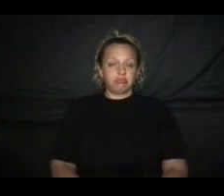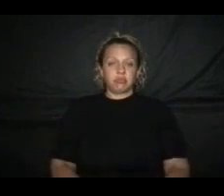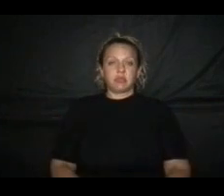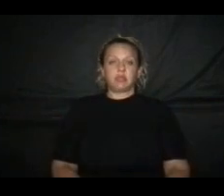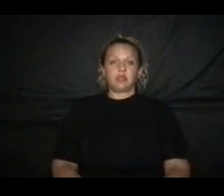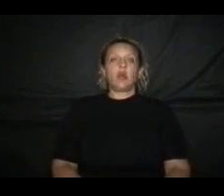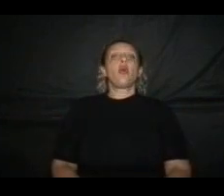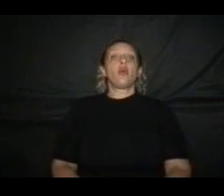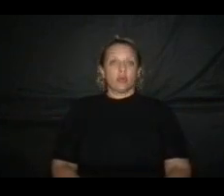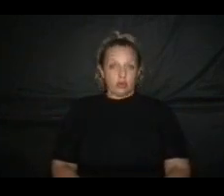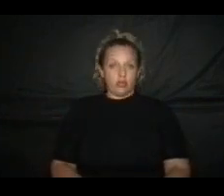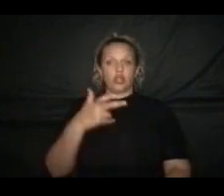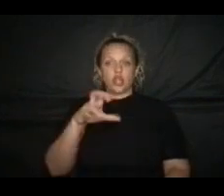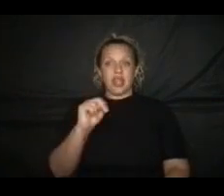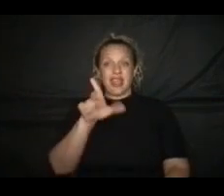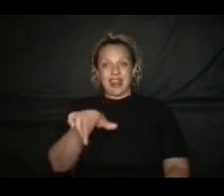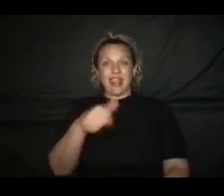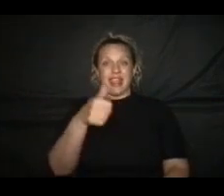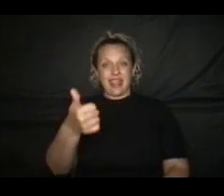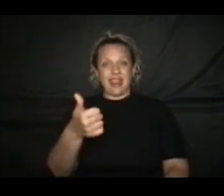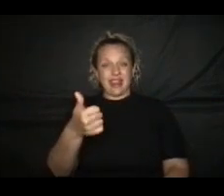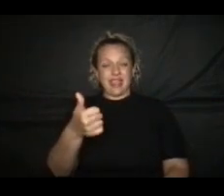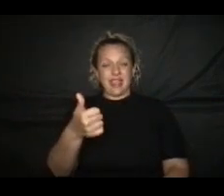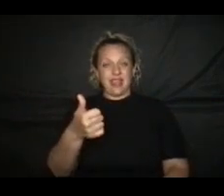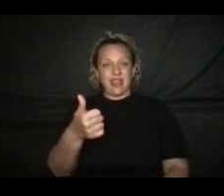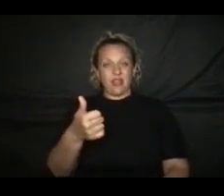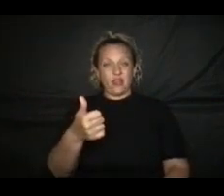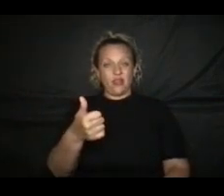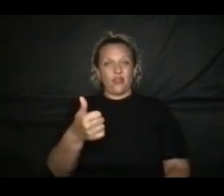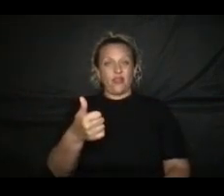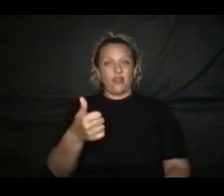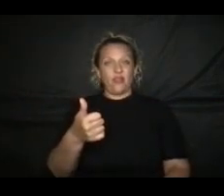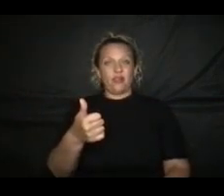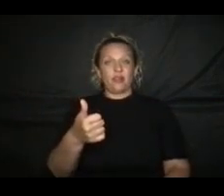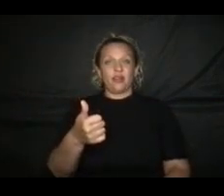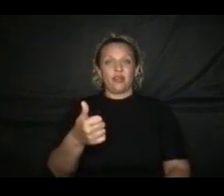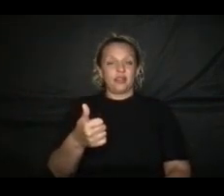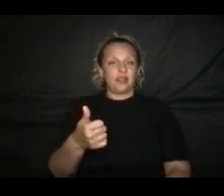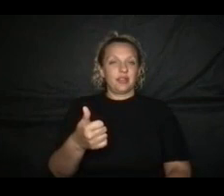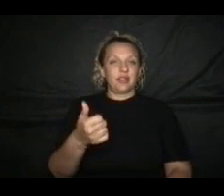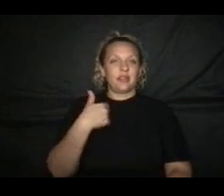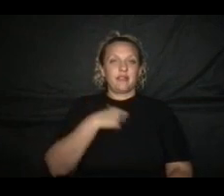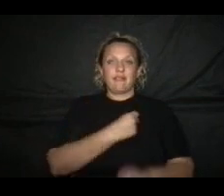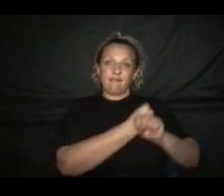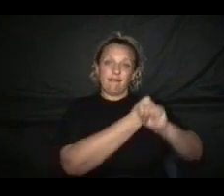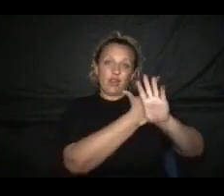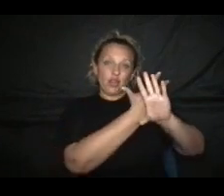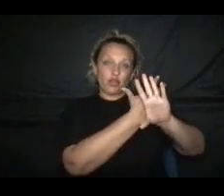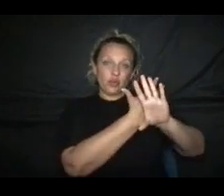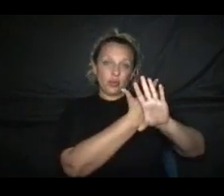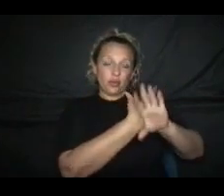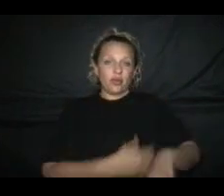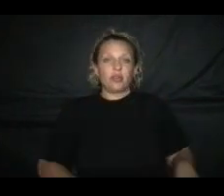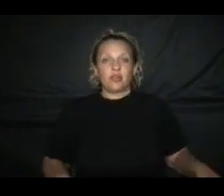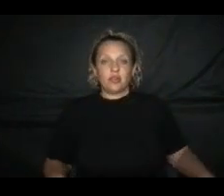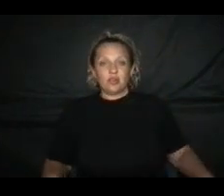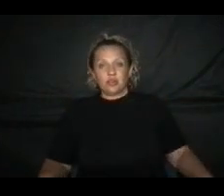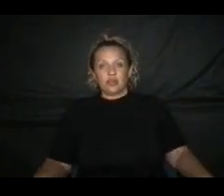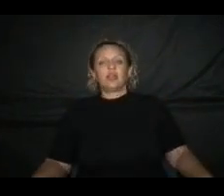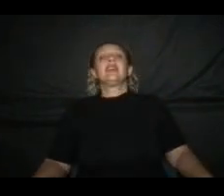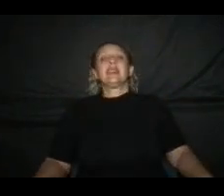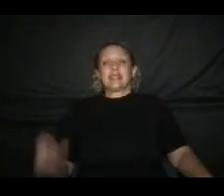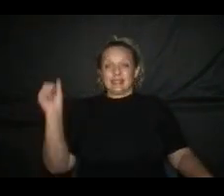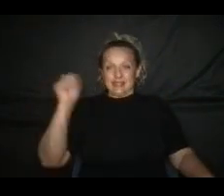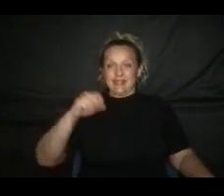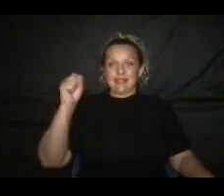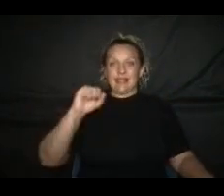Okay, John, are there any questions from the virtual audience? Yes, Amanda, this is